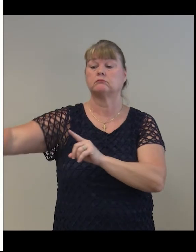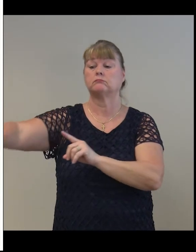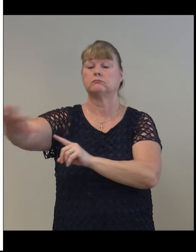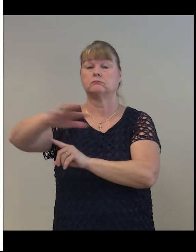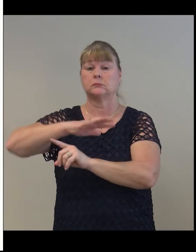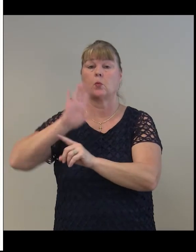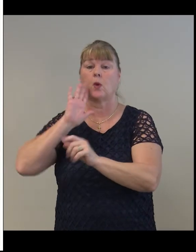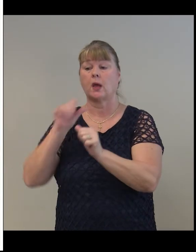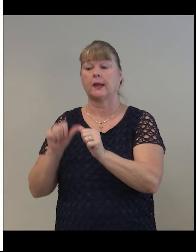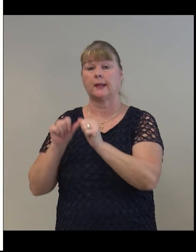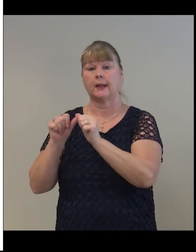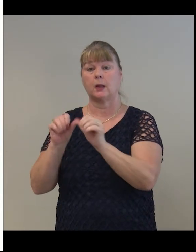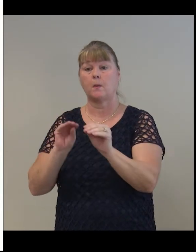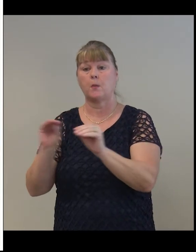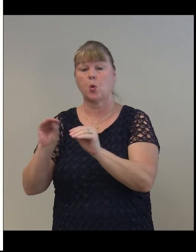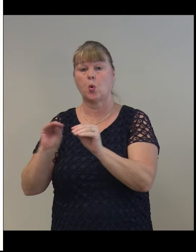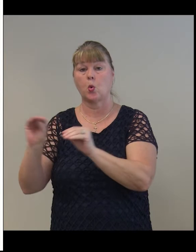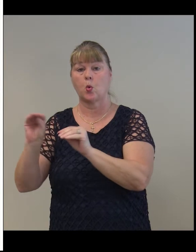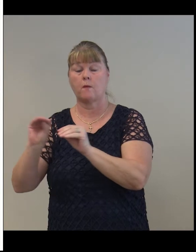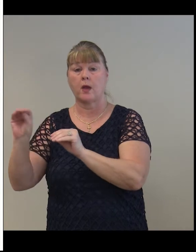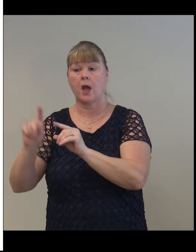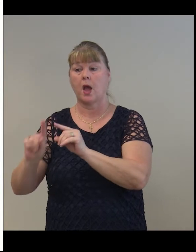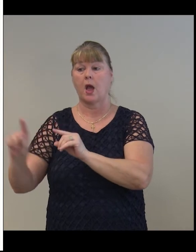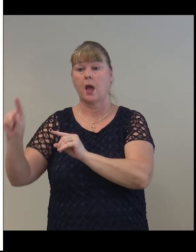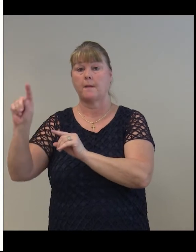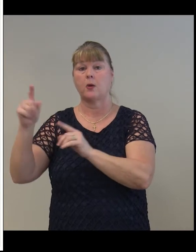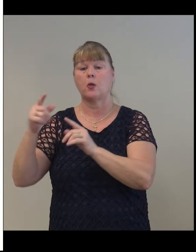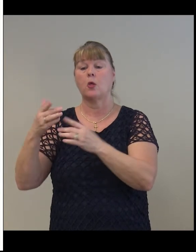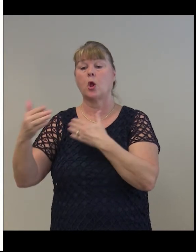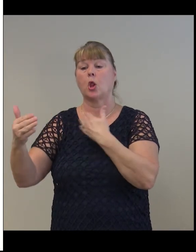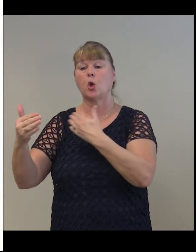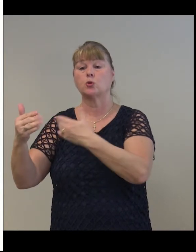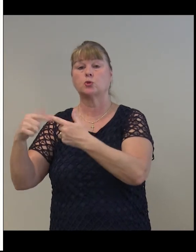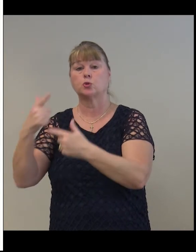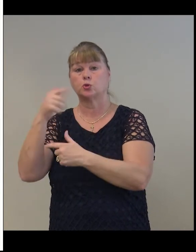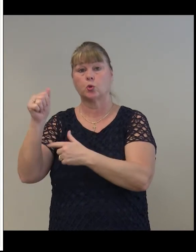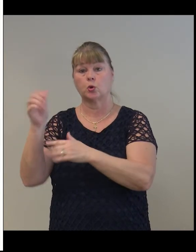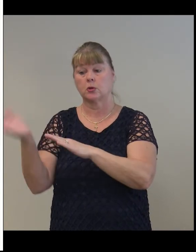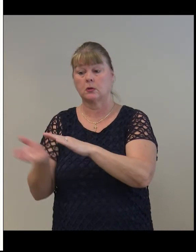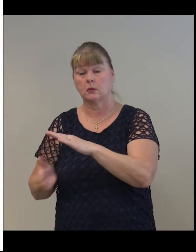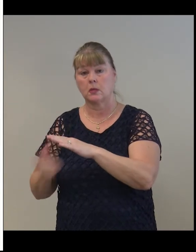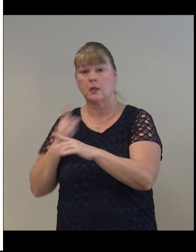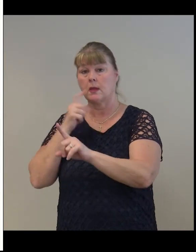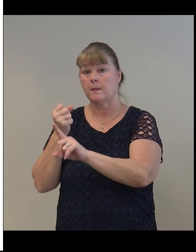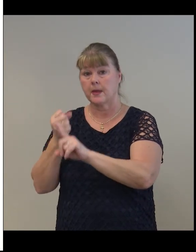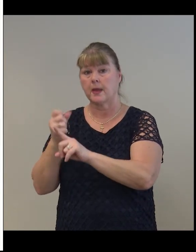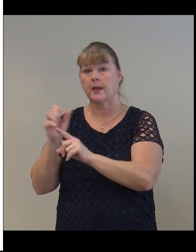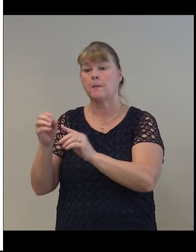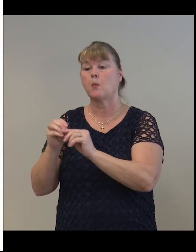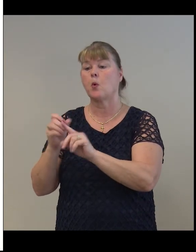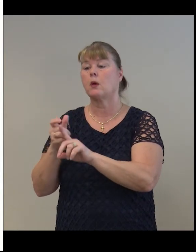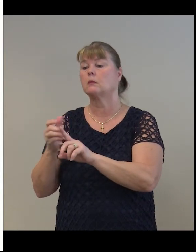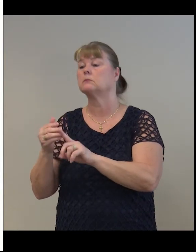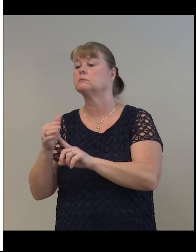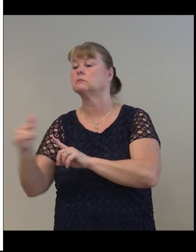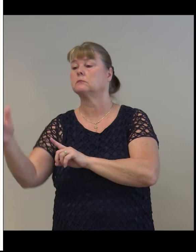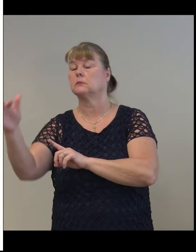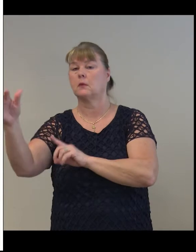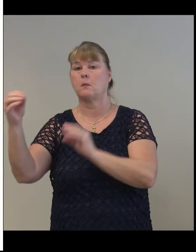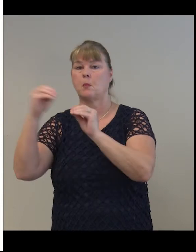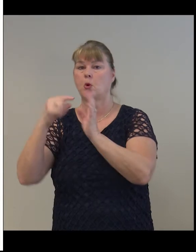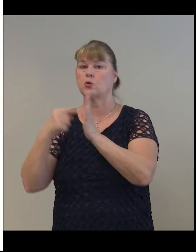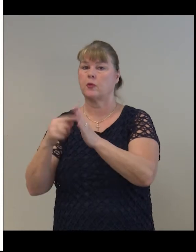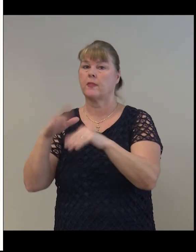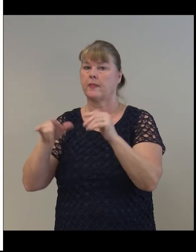beyond. So as it continues to move up and move towards the Georgia coast, those impacts could stretch far